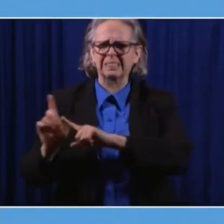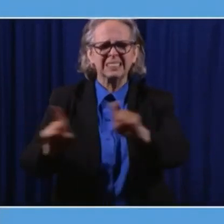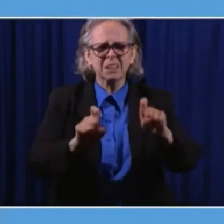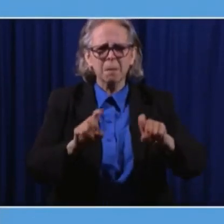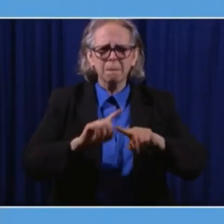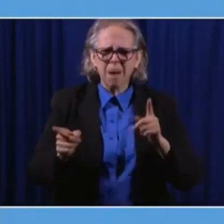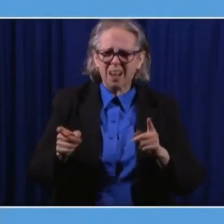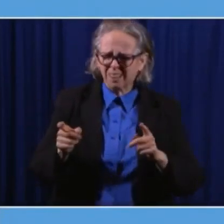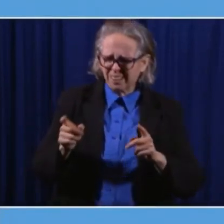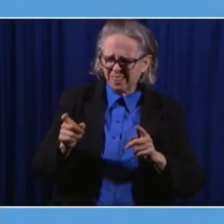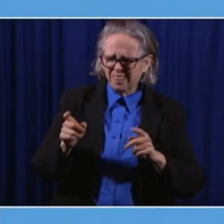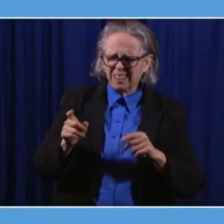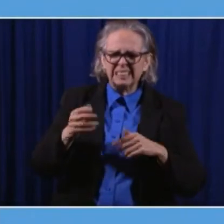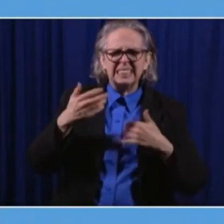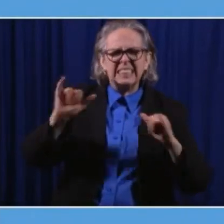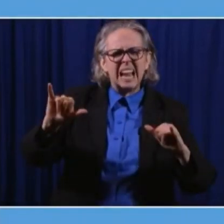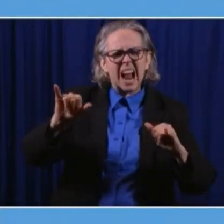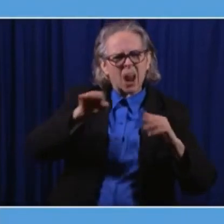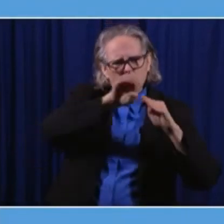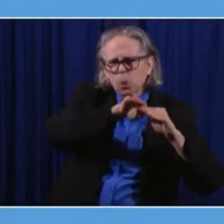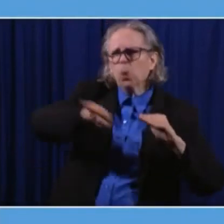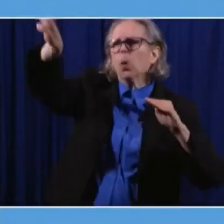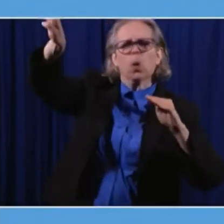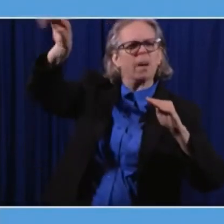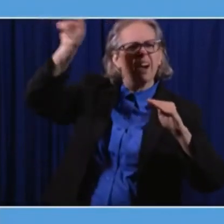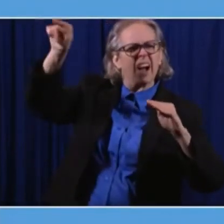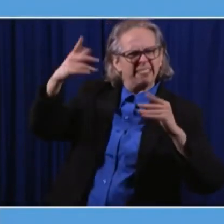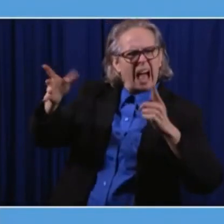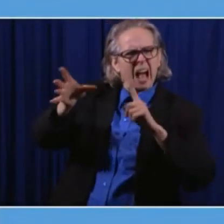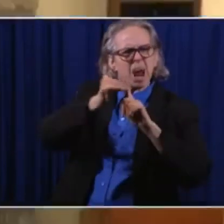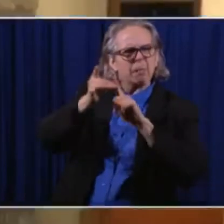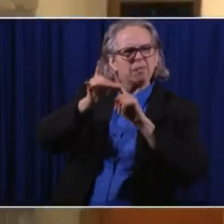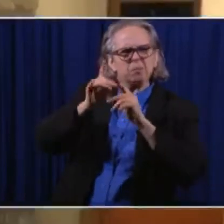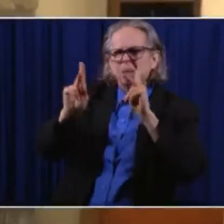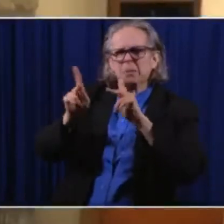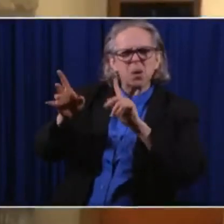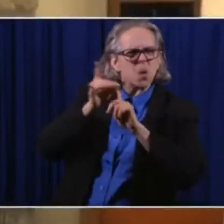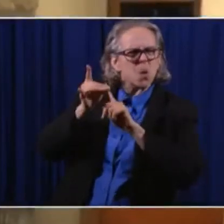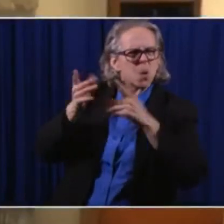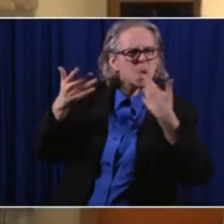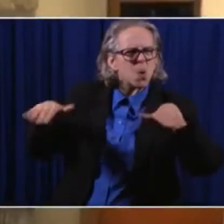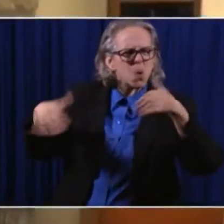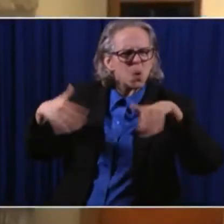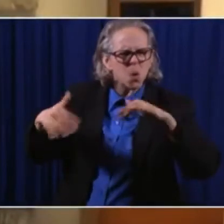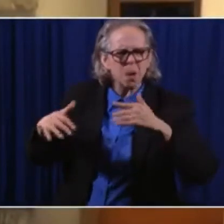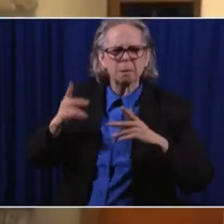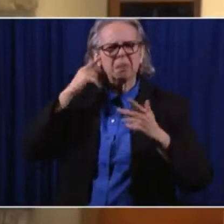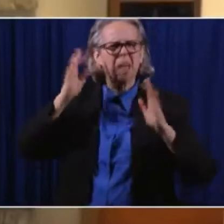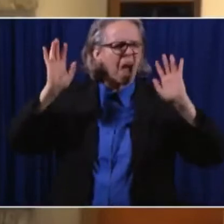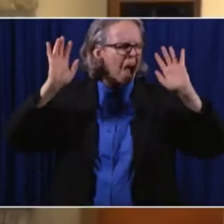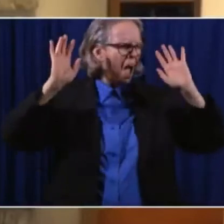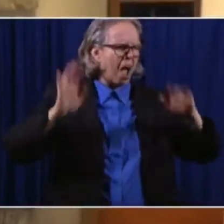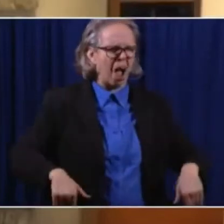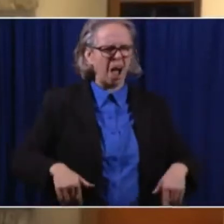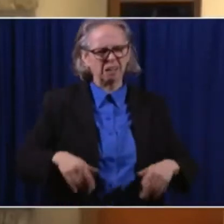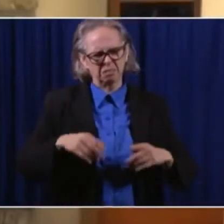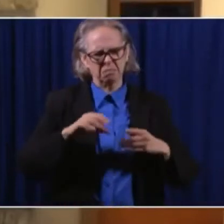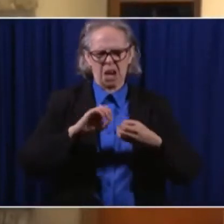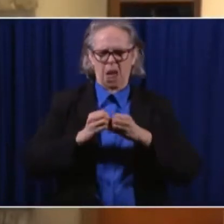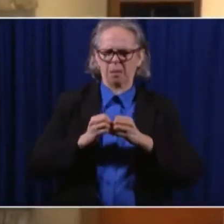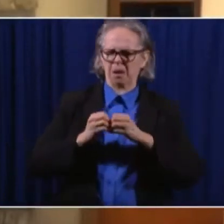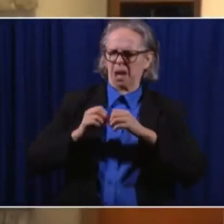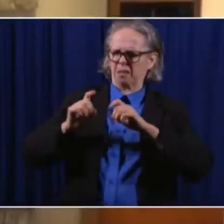more dramatically. So we have some people who think that the increase in testing is what's causing the increase in cases. Yeah, a little bit of it,